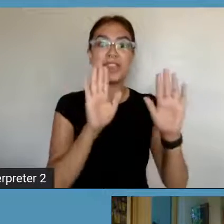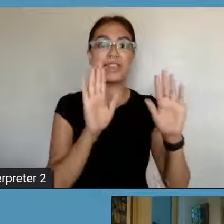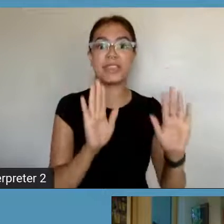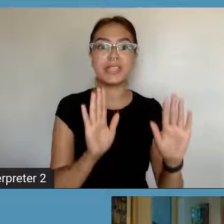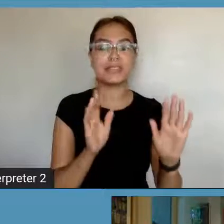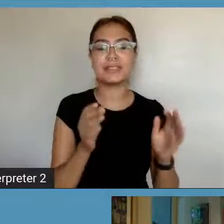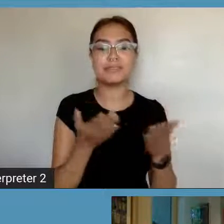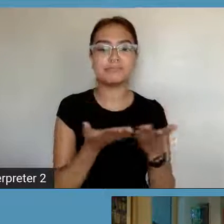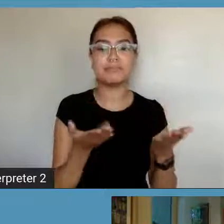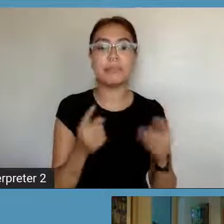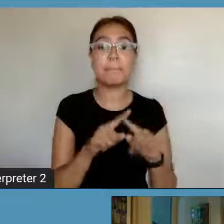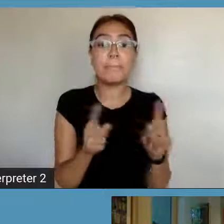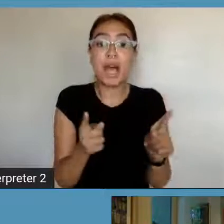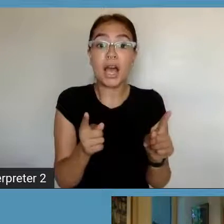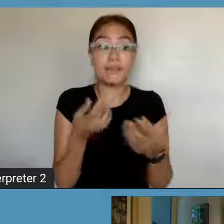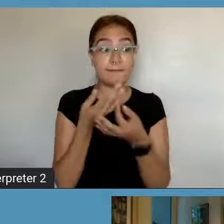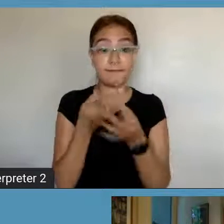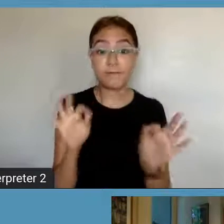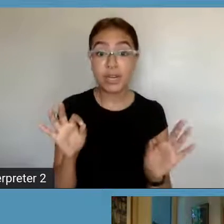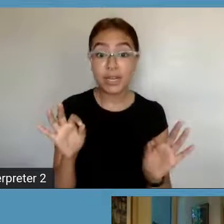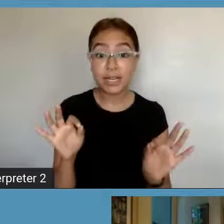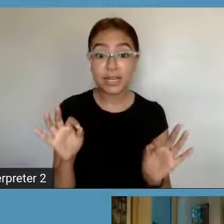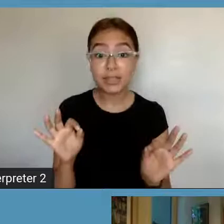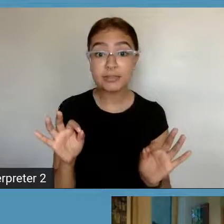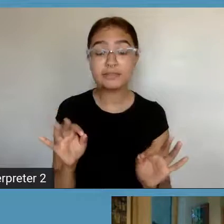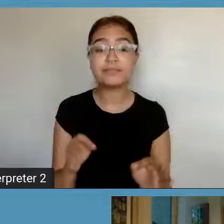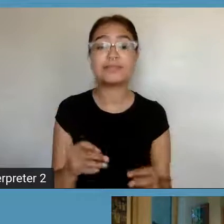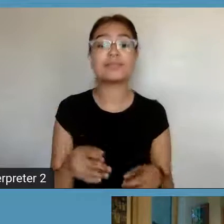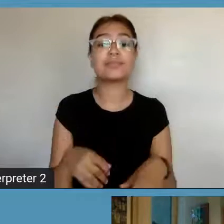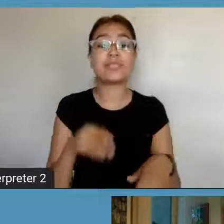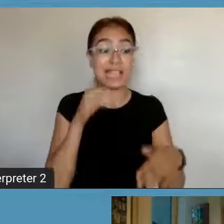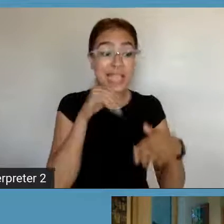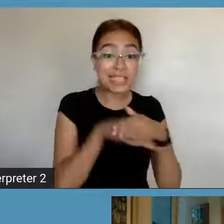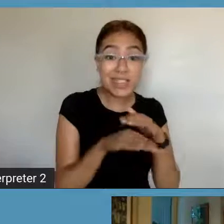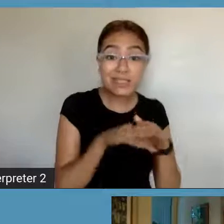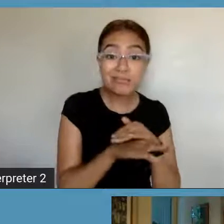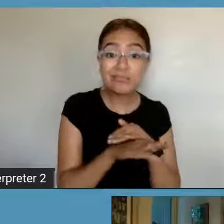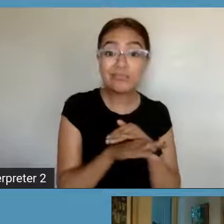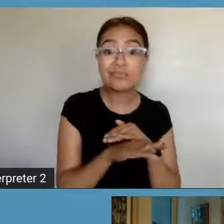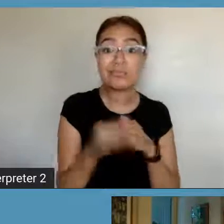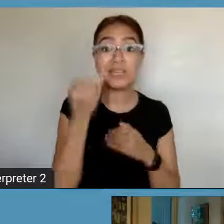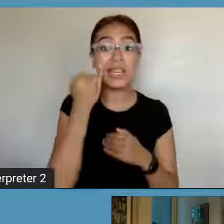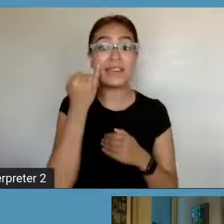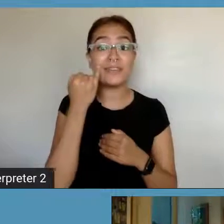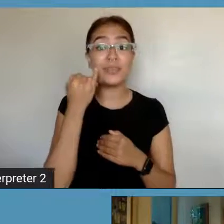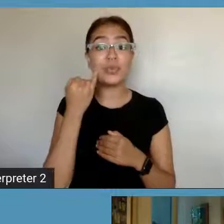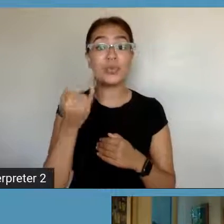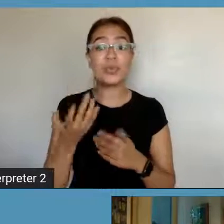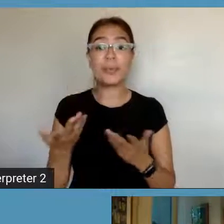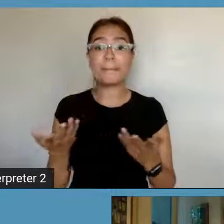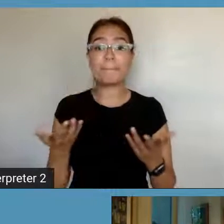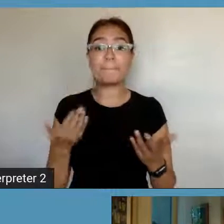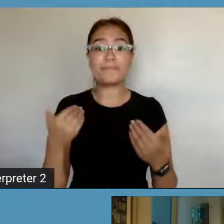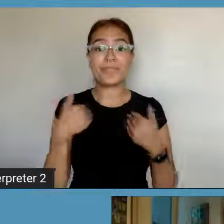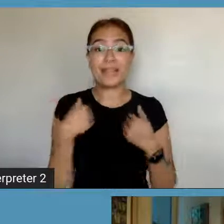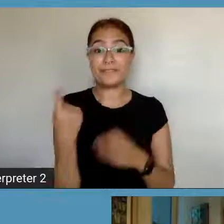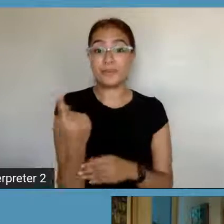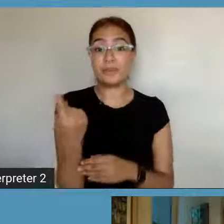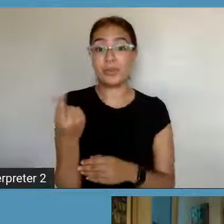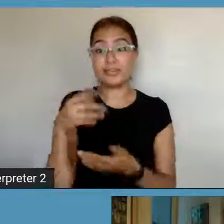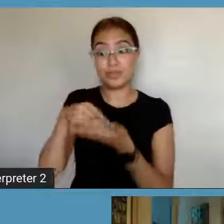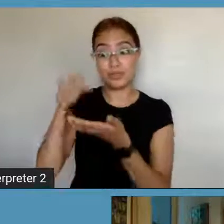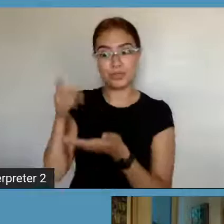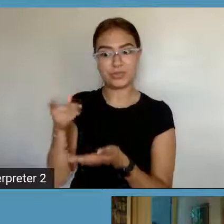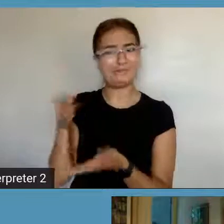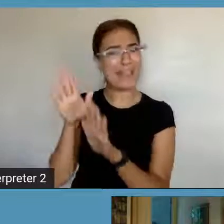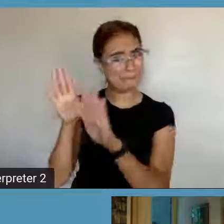WordPress, and so they're accessible. And you know, if you build someone, if you have someone, I mean, these students are amazing